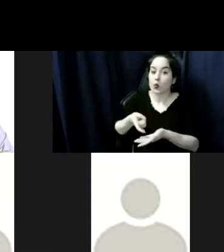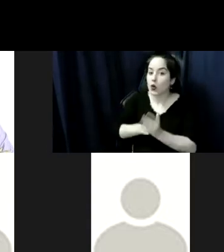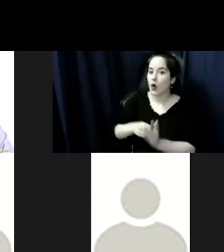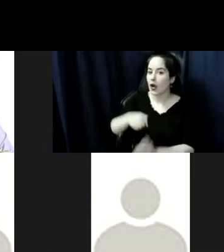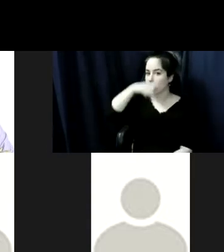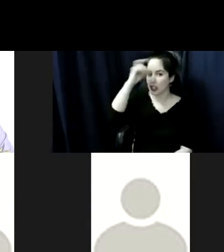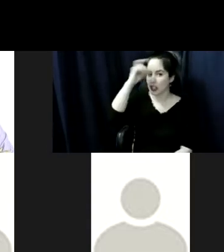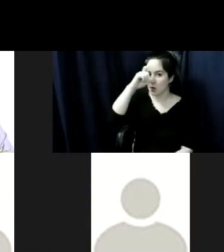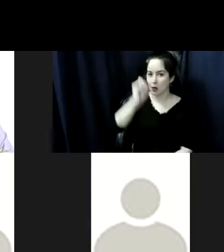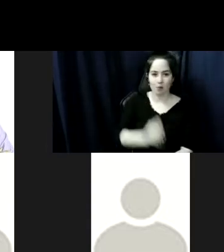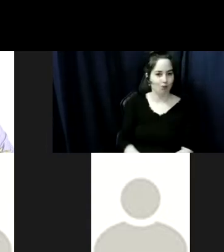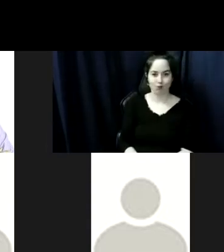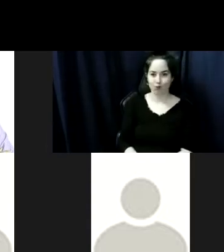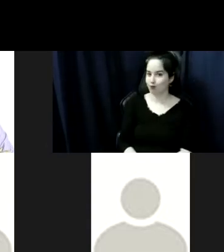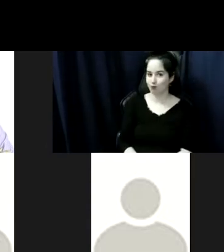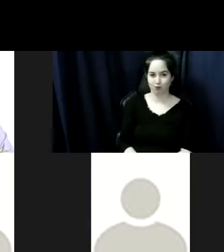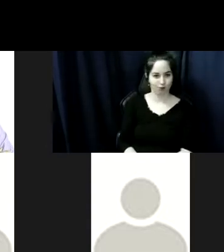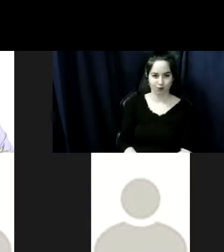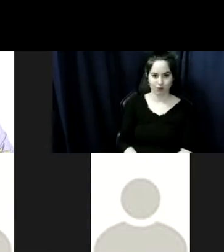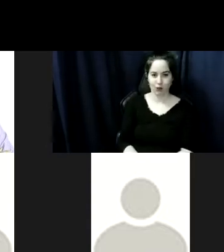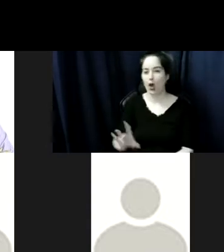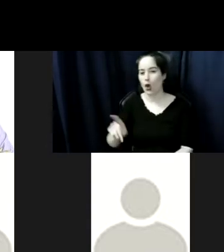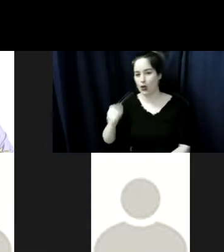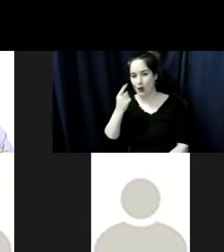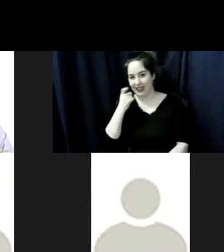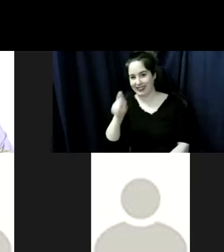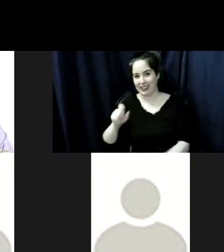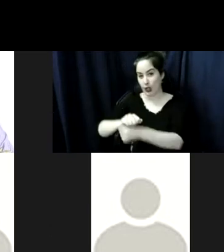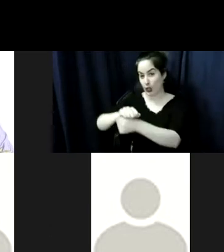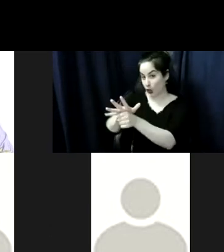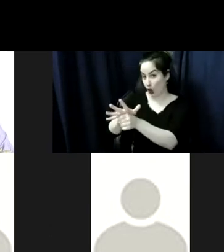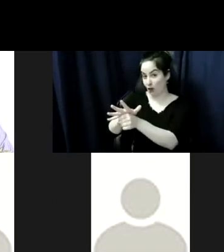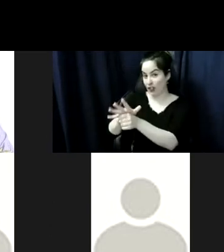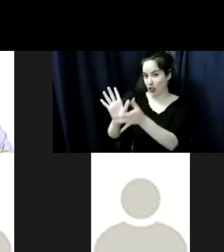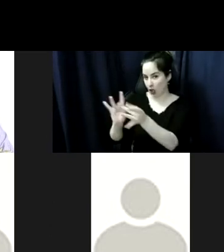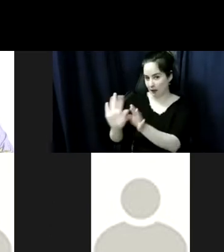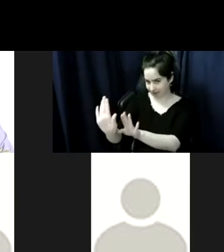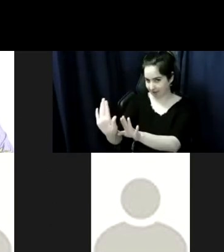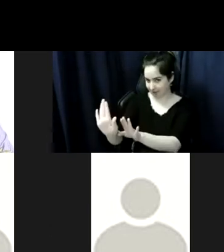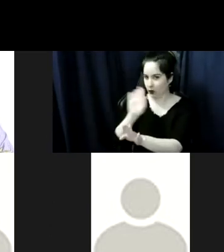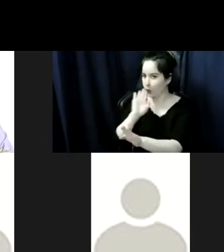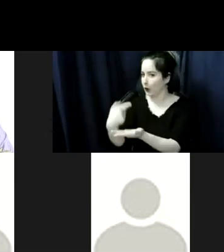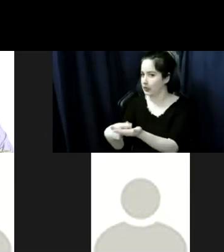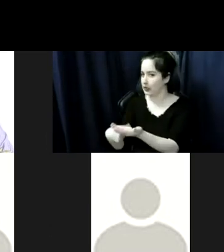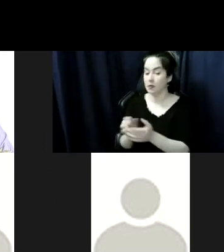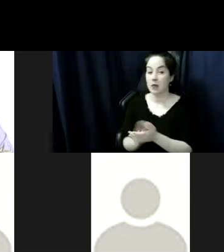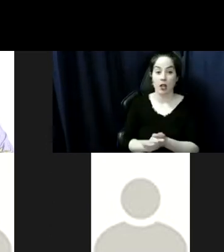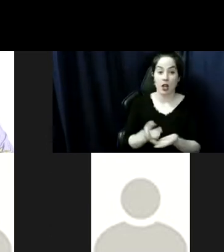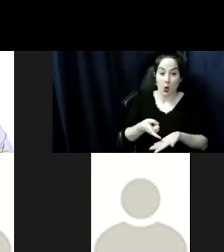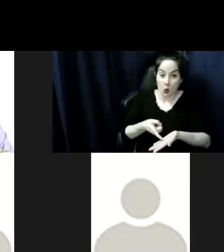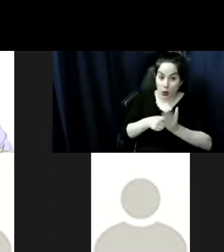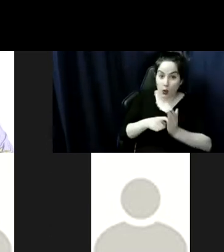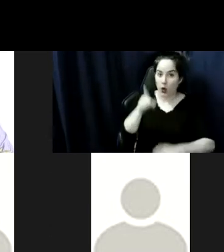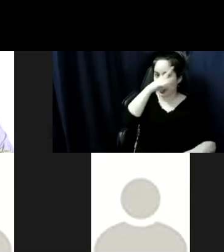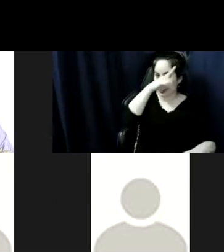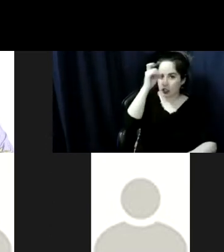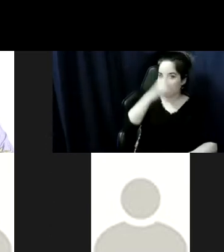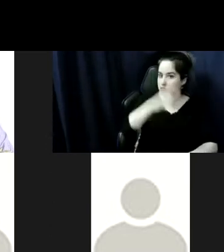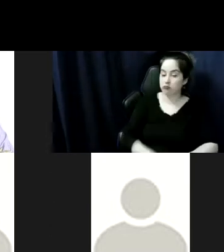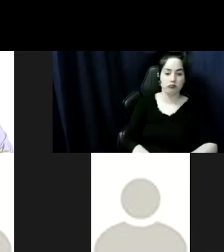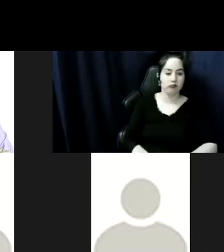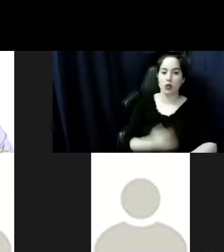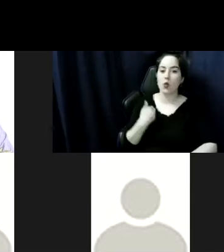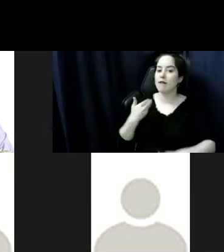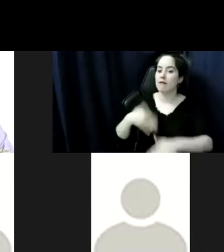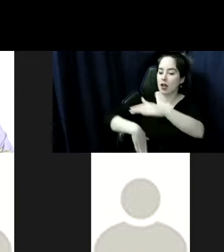I also want to talk about COVID. But the programs don't have to happen in the summer anymore. You have up to 2 years to complete